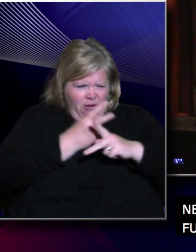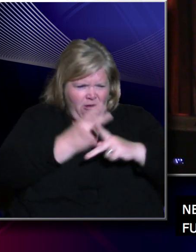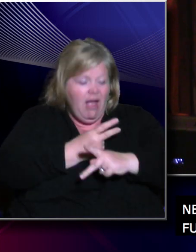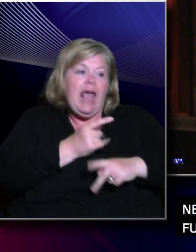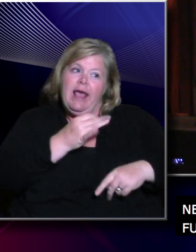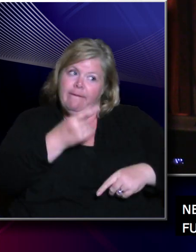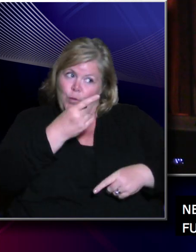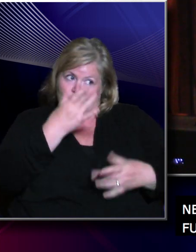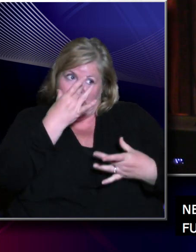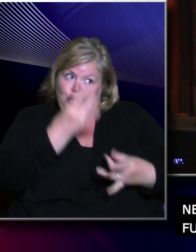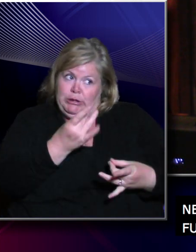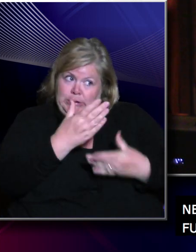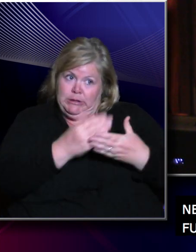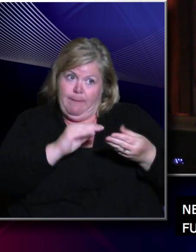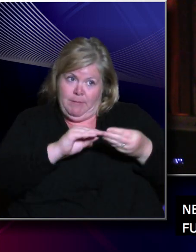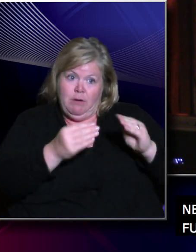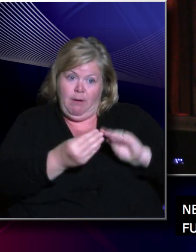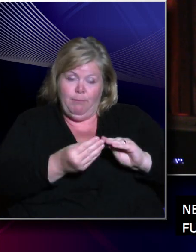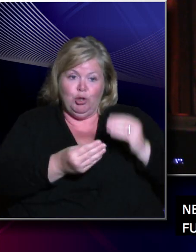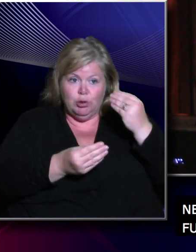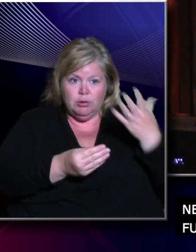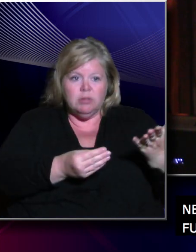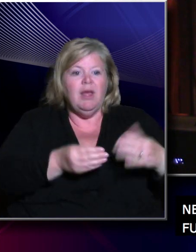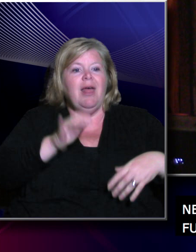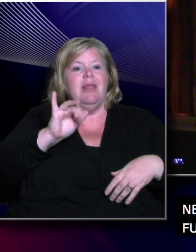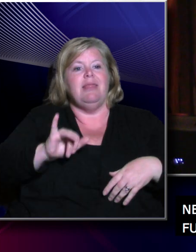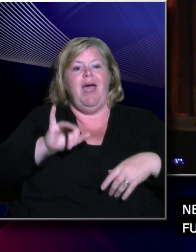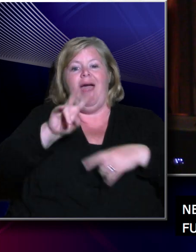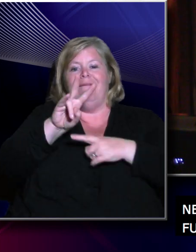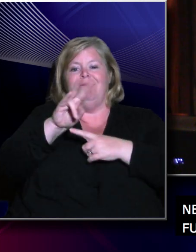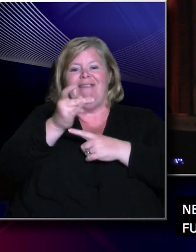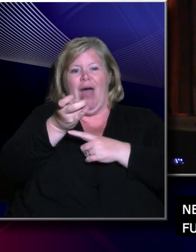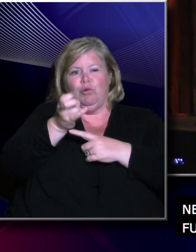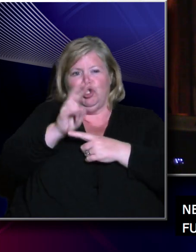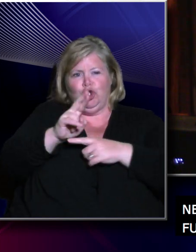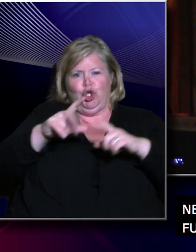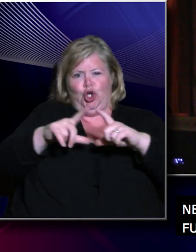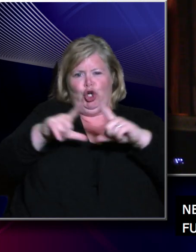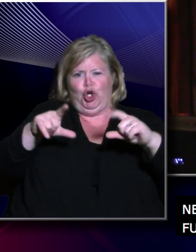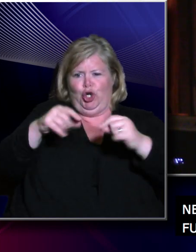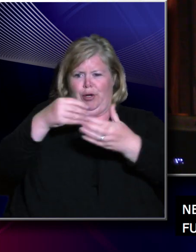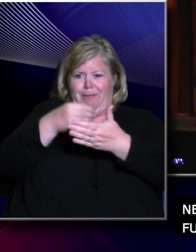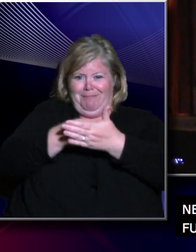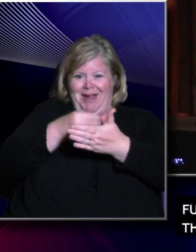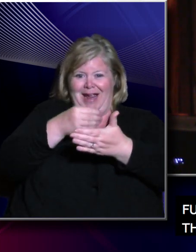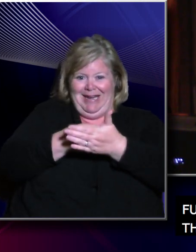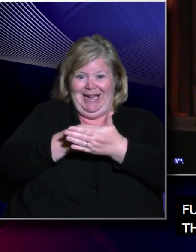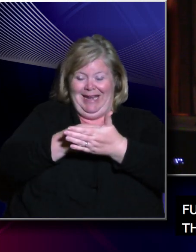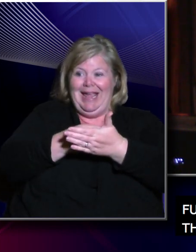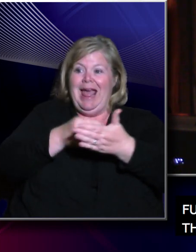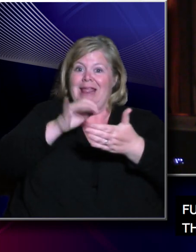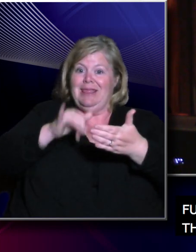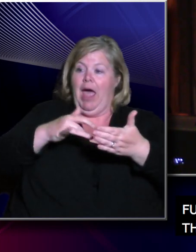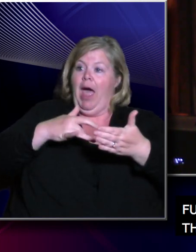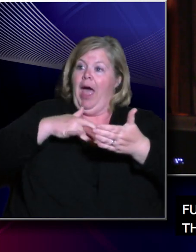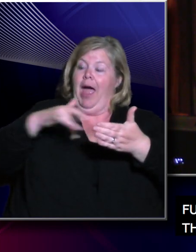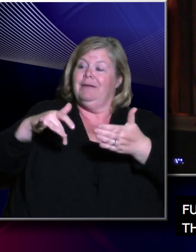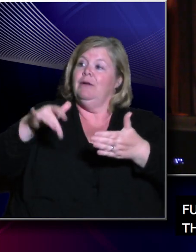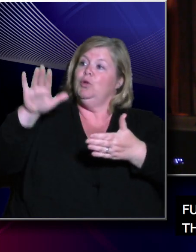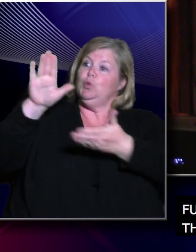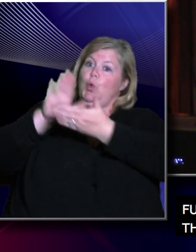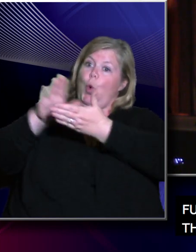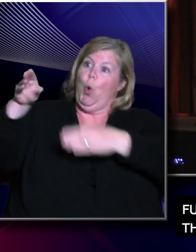some of the numbers, is that the voucher revenue would transfer from the school to the co-ops, but